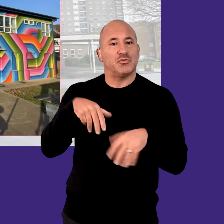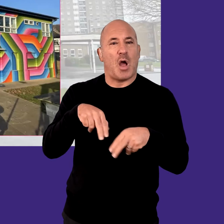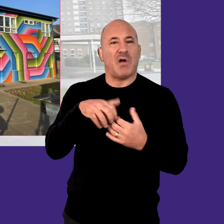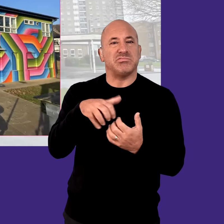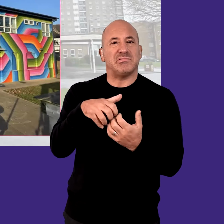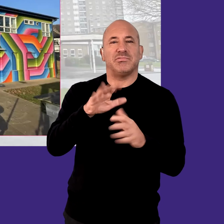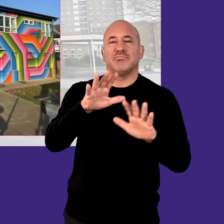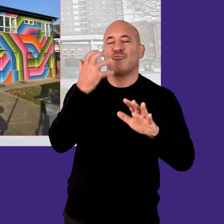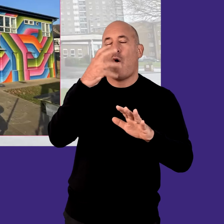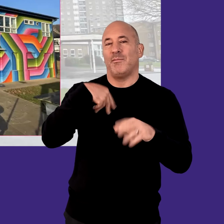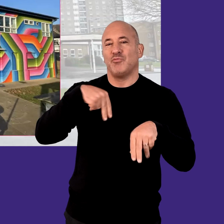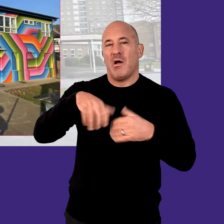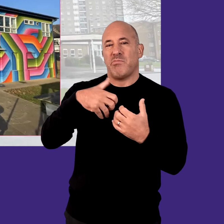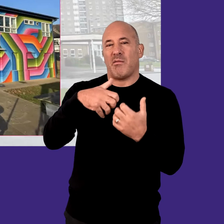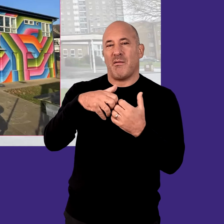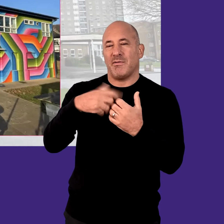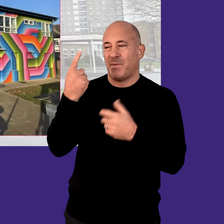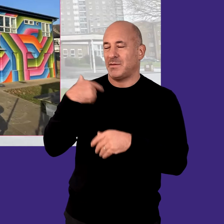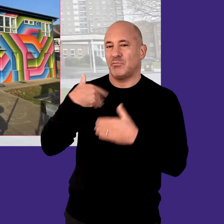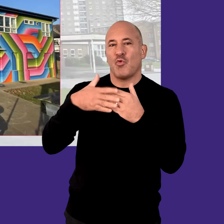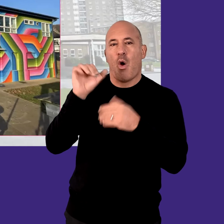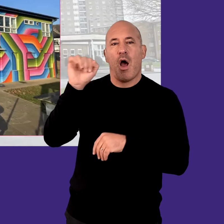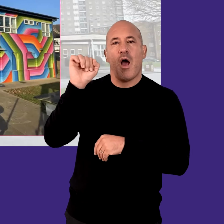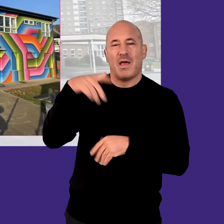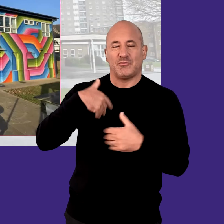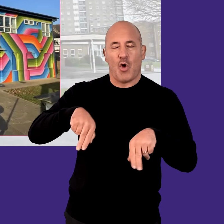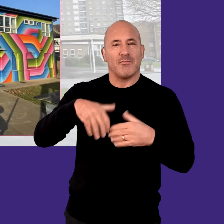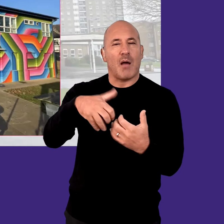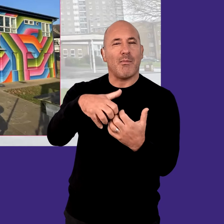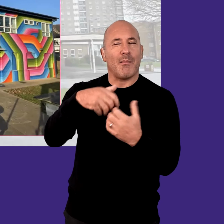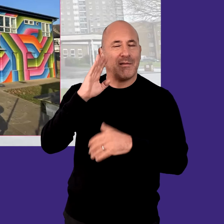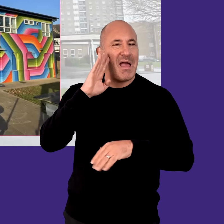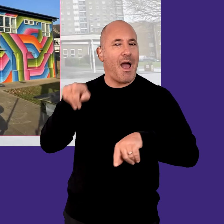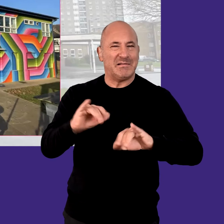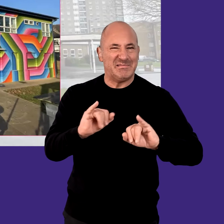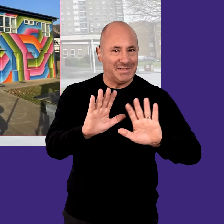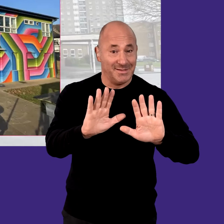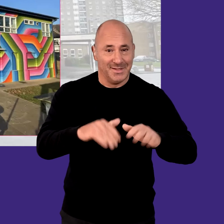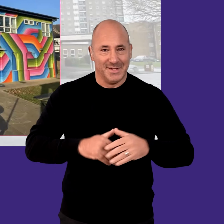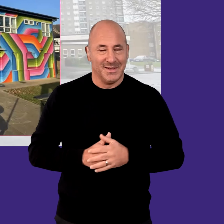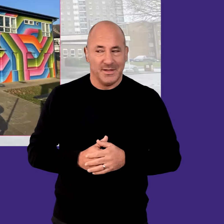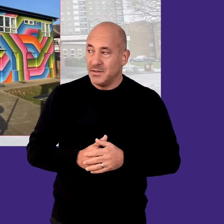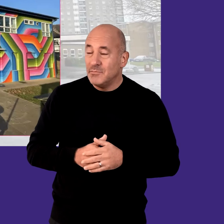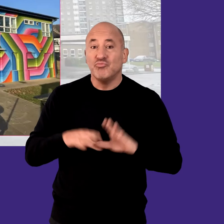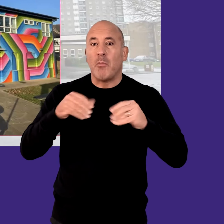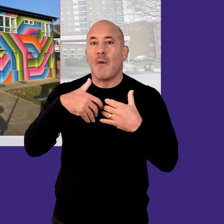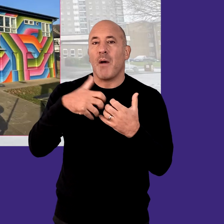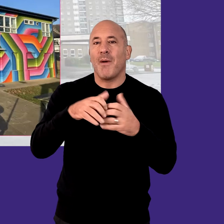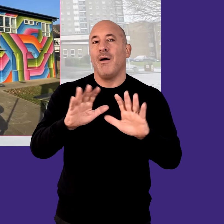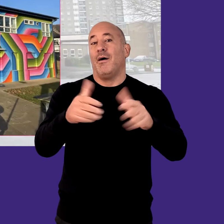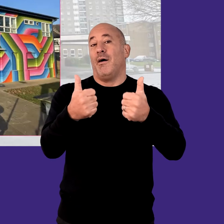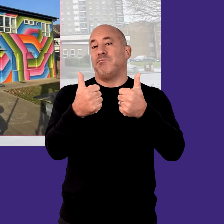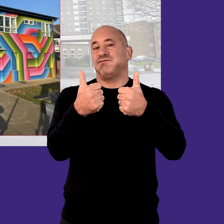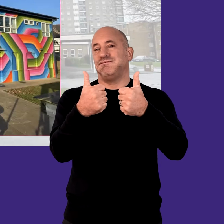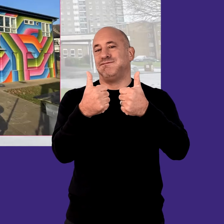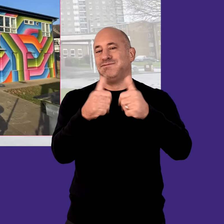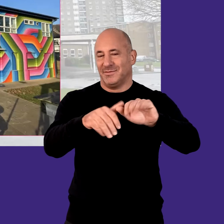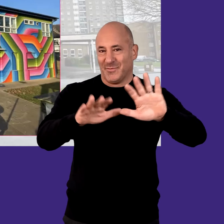COVID, I'm really sorry. Can you hear my dogs? Sorry, somebody's just knocked on the